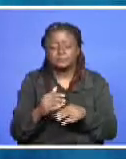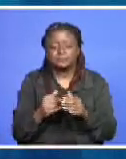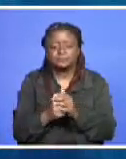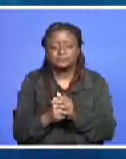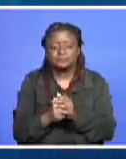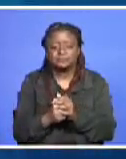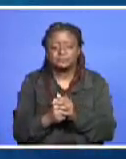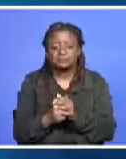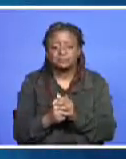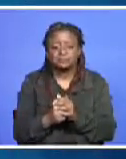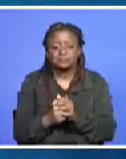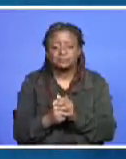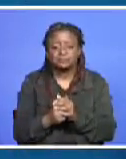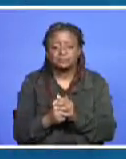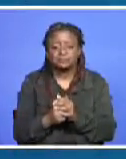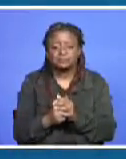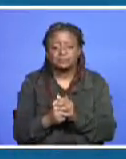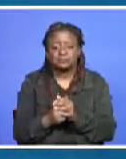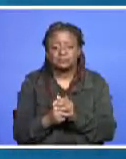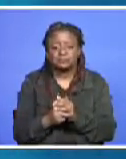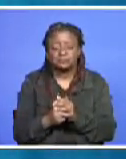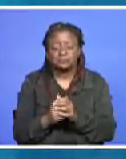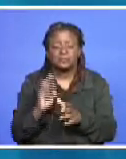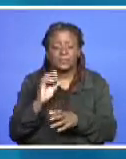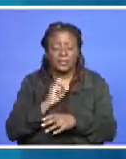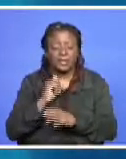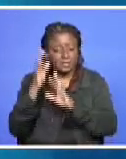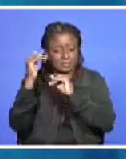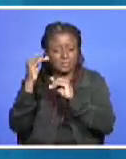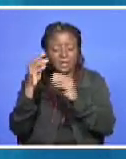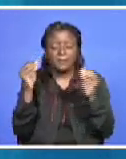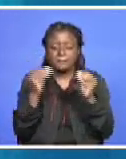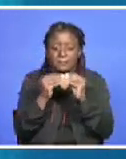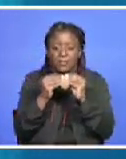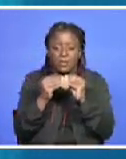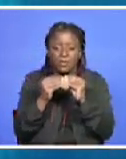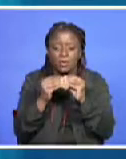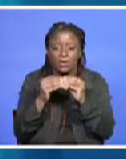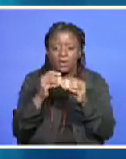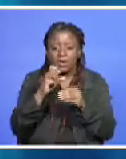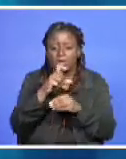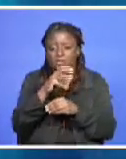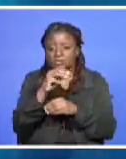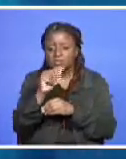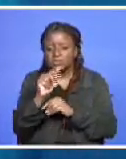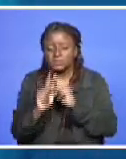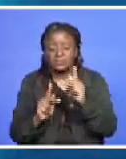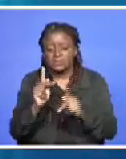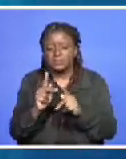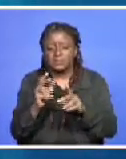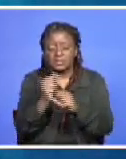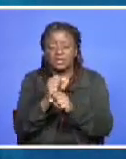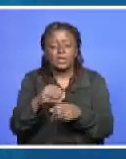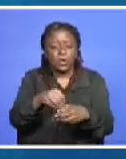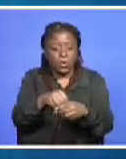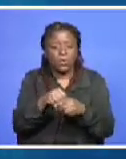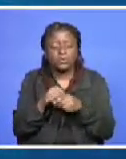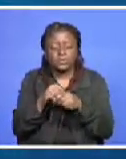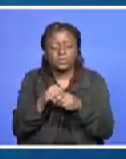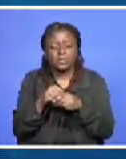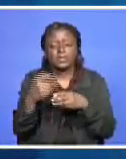I'm looking forward to more Exumians taking ownership of the economy so that